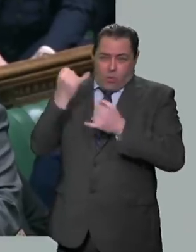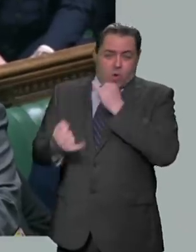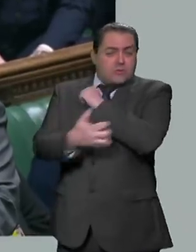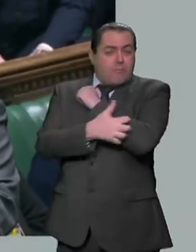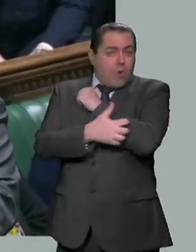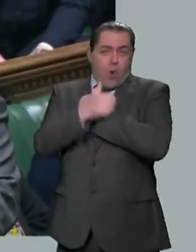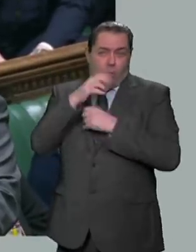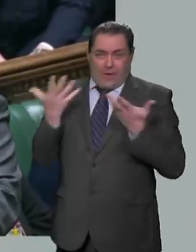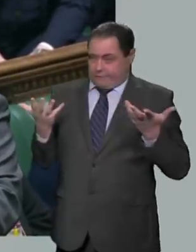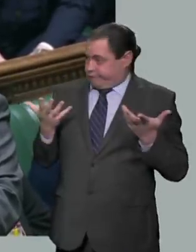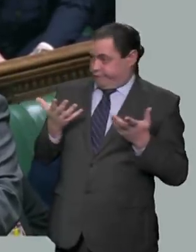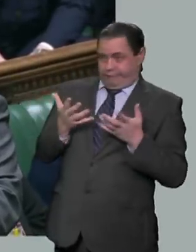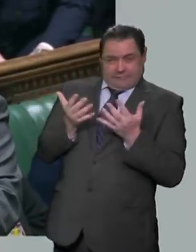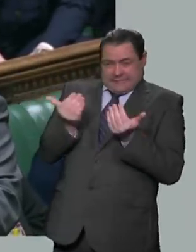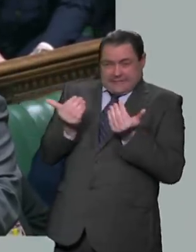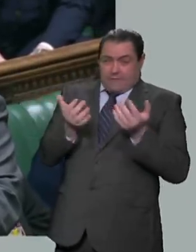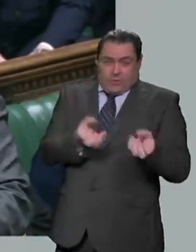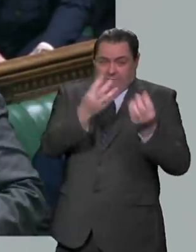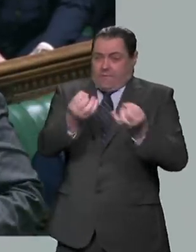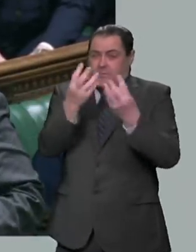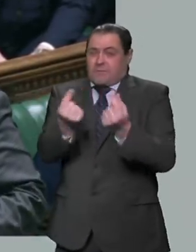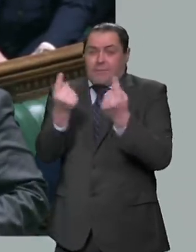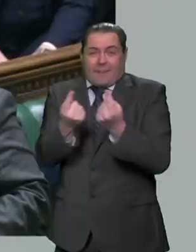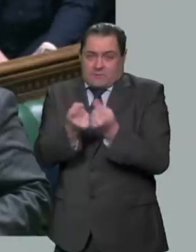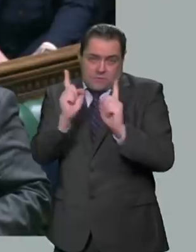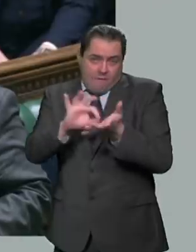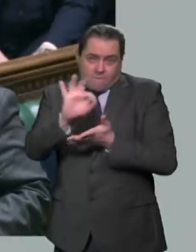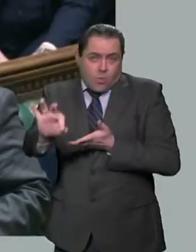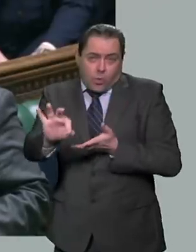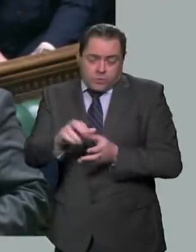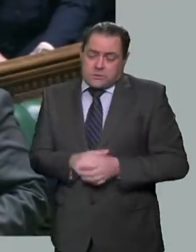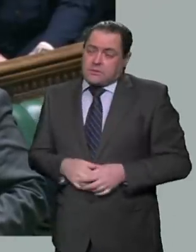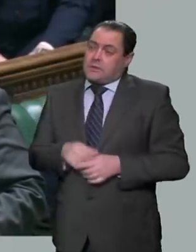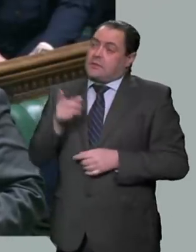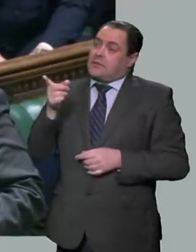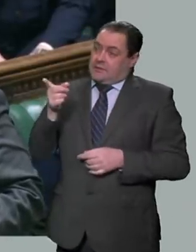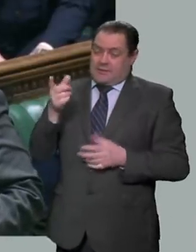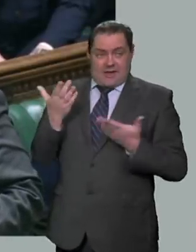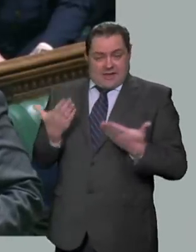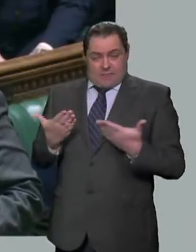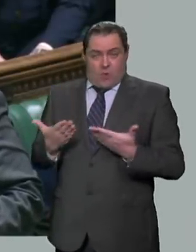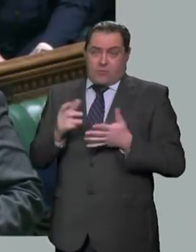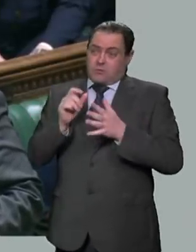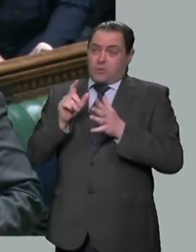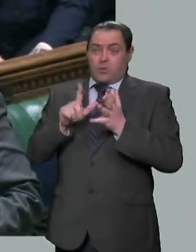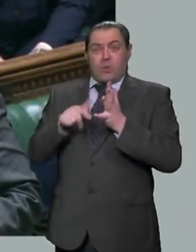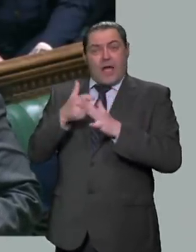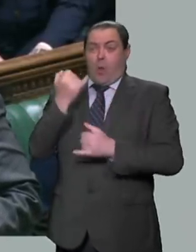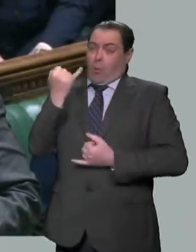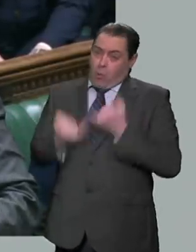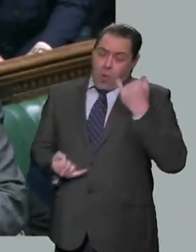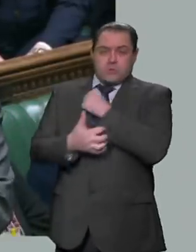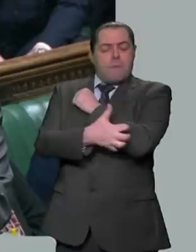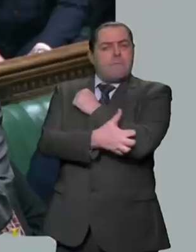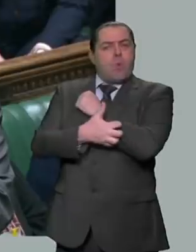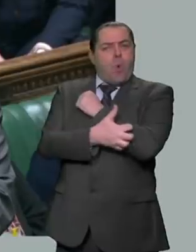by his government's policy. Under this Prime Minister, the UK already has the worst levels of poverty